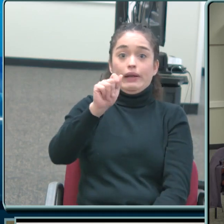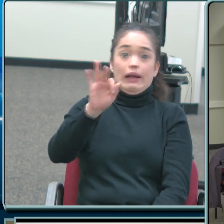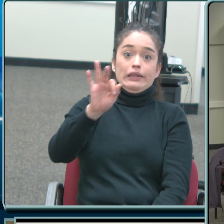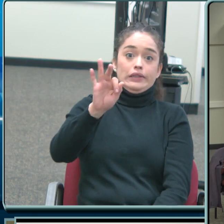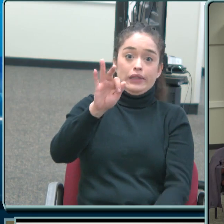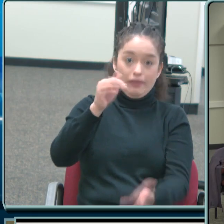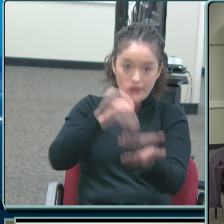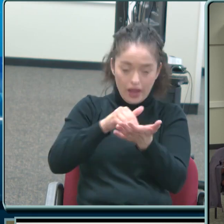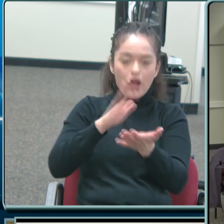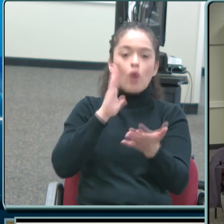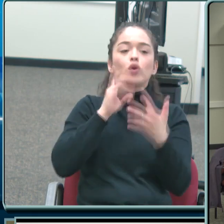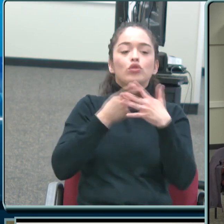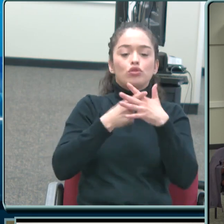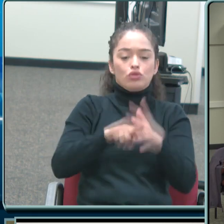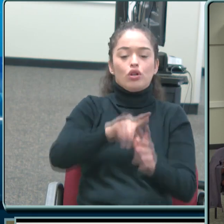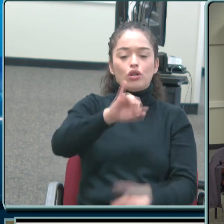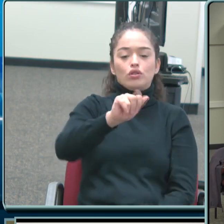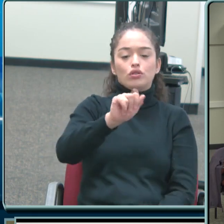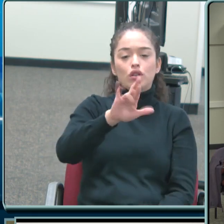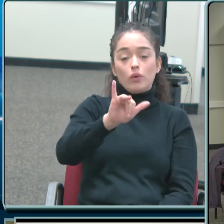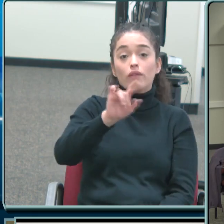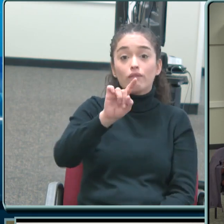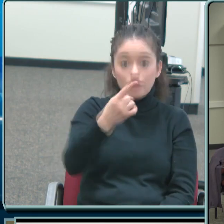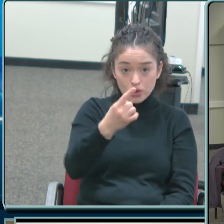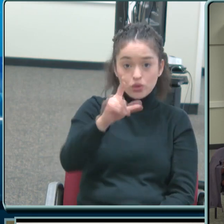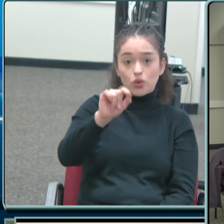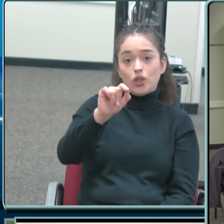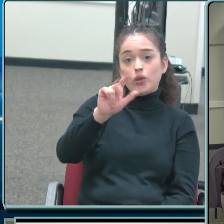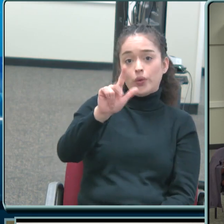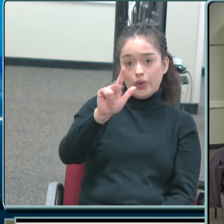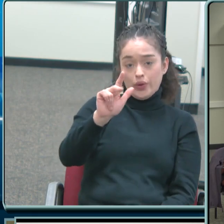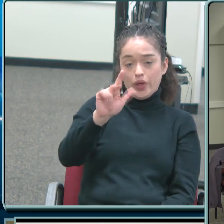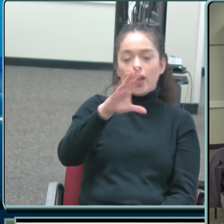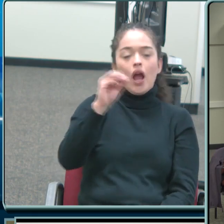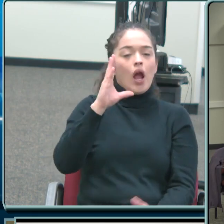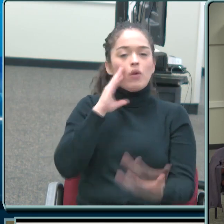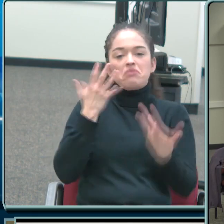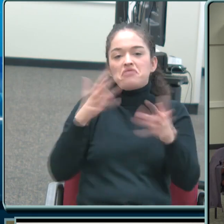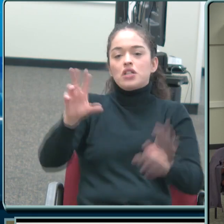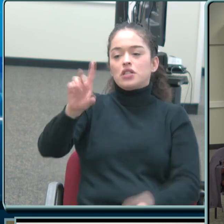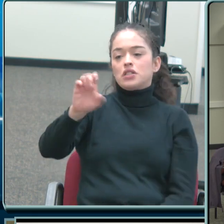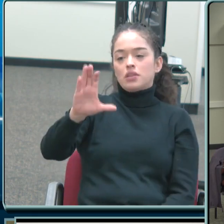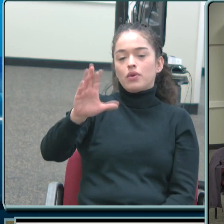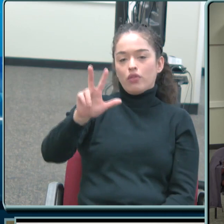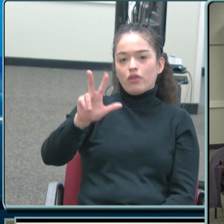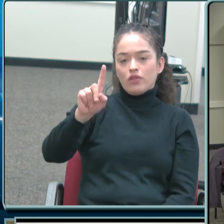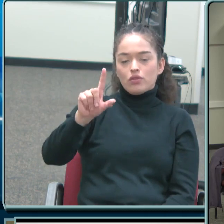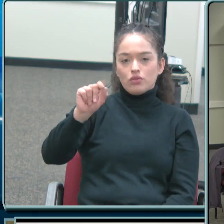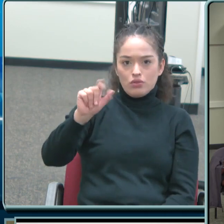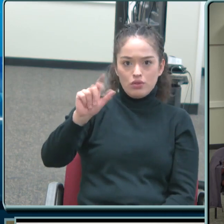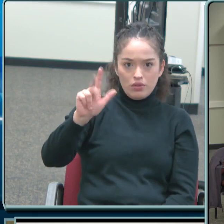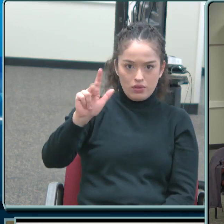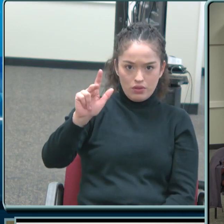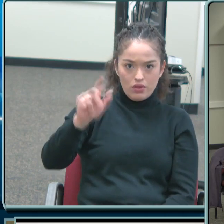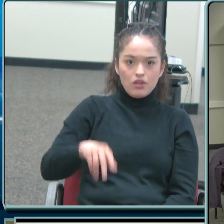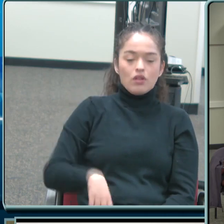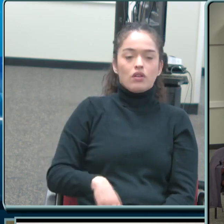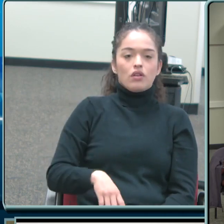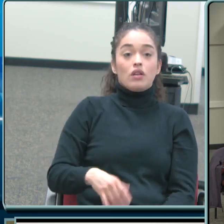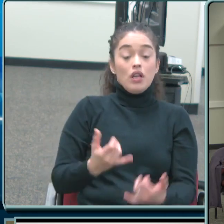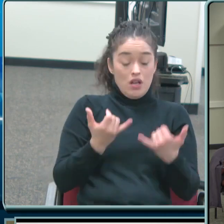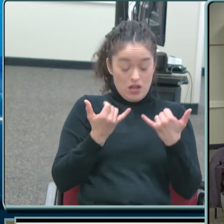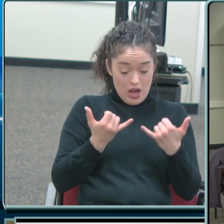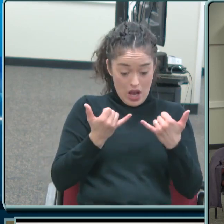$222,219 will be effective starting on January 1st, 2023, and will end December 31st, 2023.